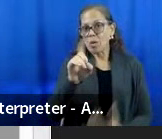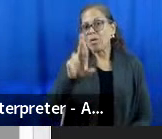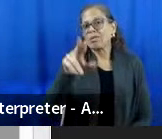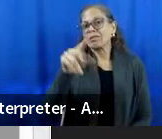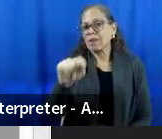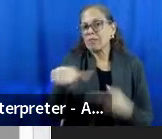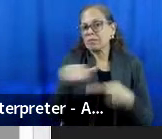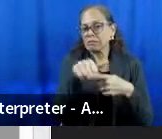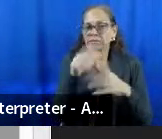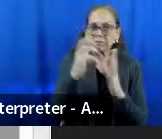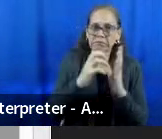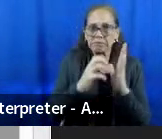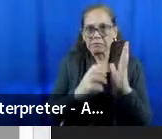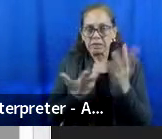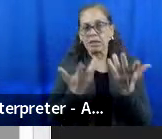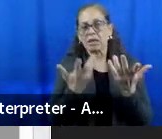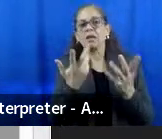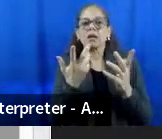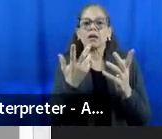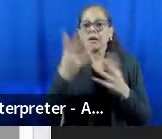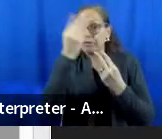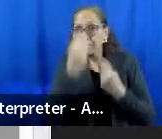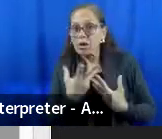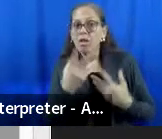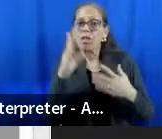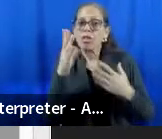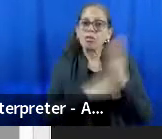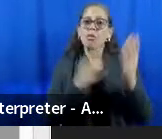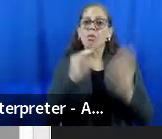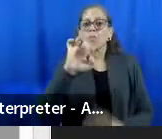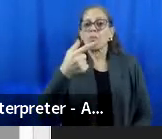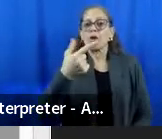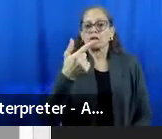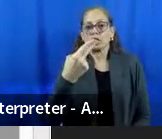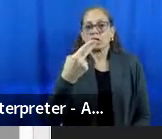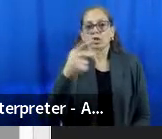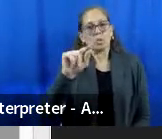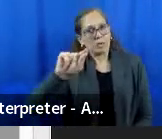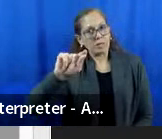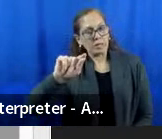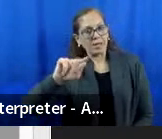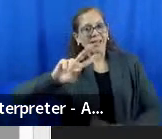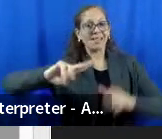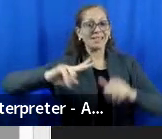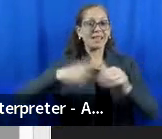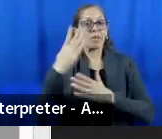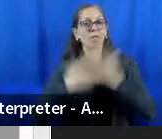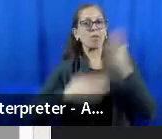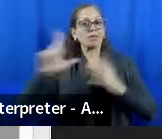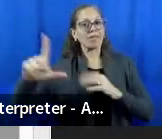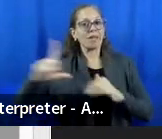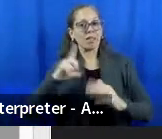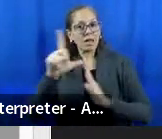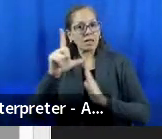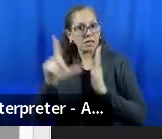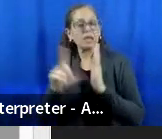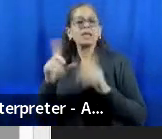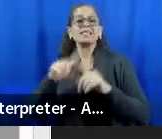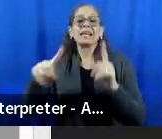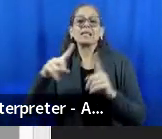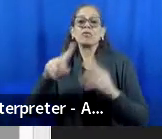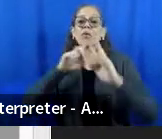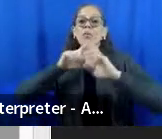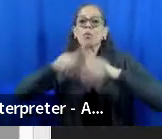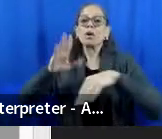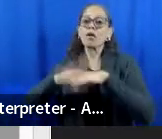with the opportunity to provide input on it through March 20th. The second major component of the legislation, the Racial Equity Reports on Housing